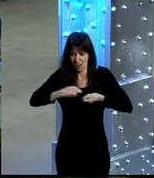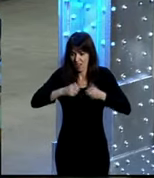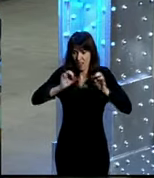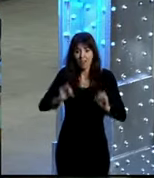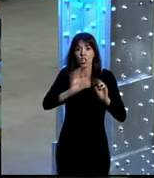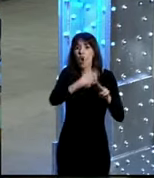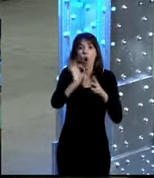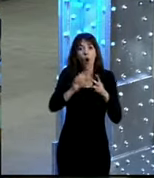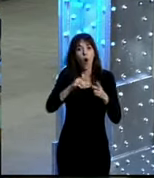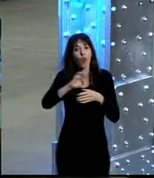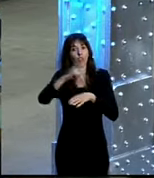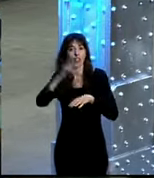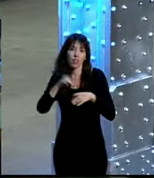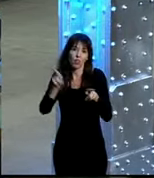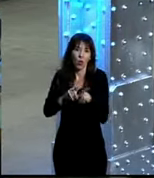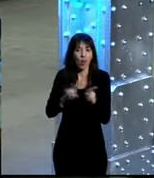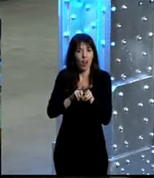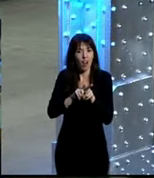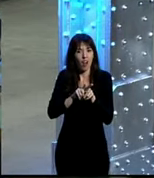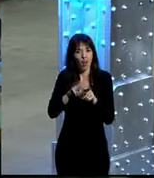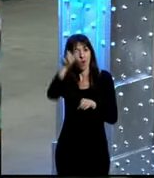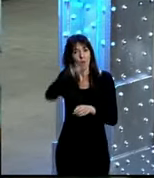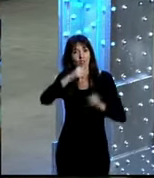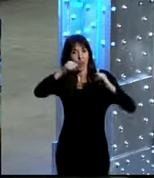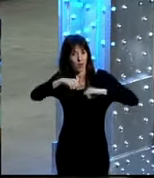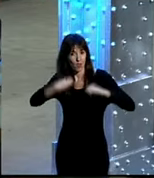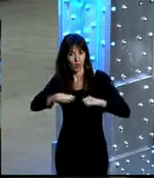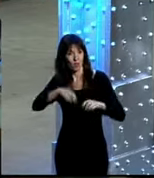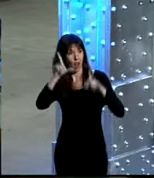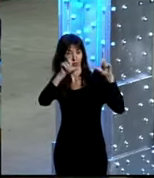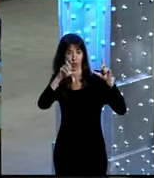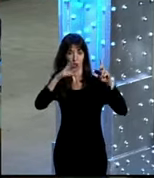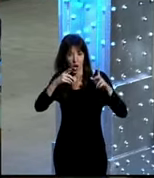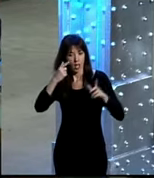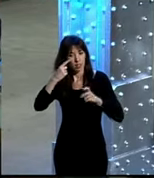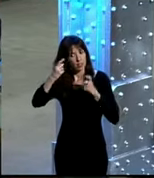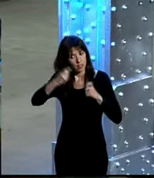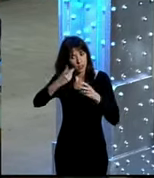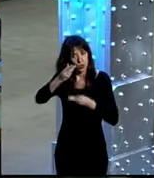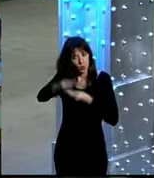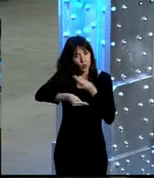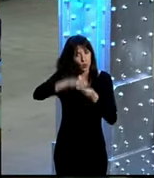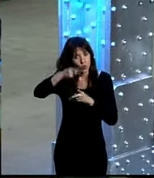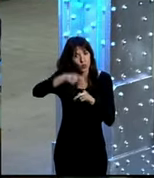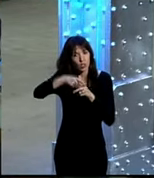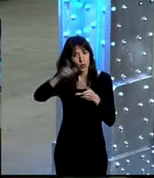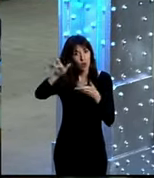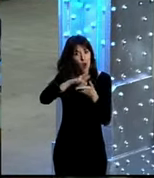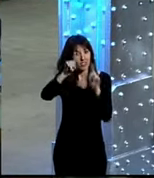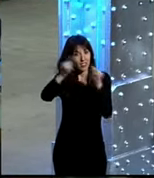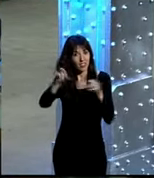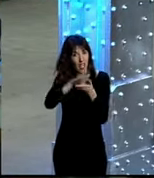digitalization is natural, or if we are being digitalized, like this old person here on the photograph, and she's using a